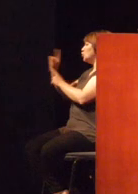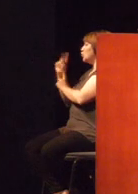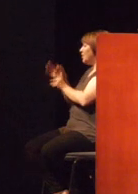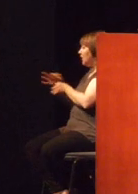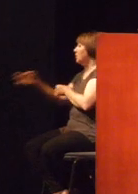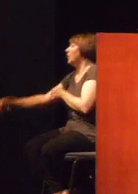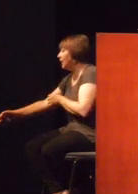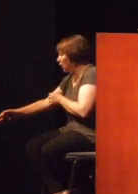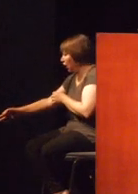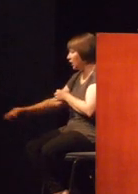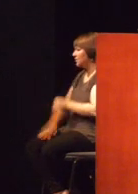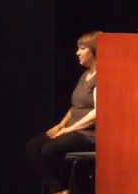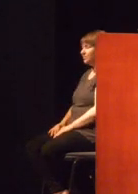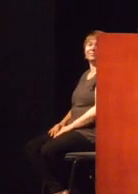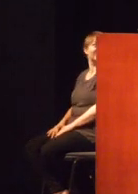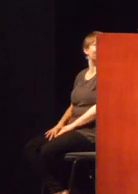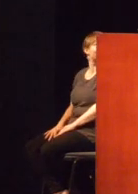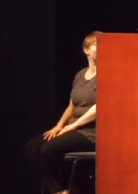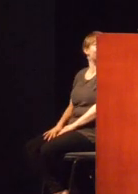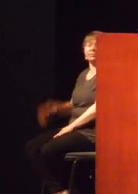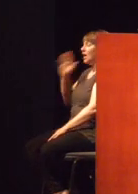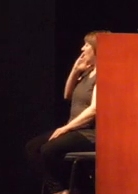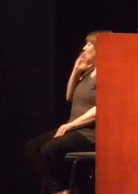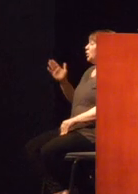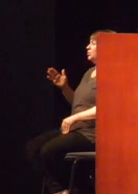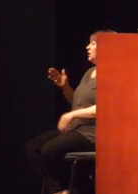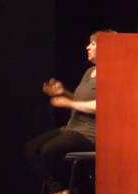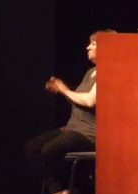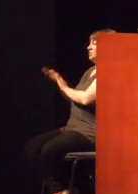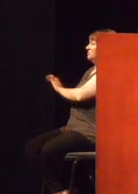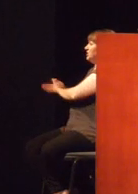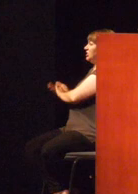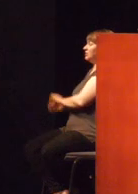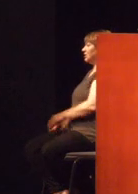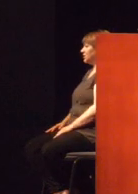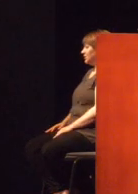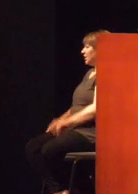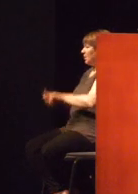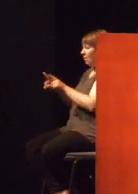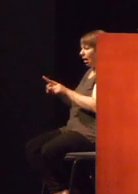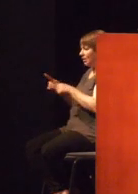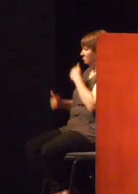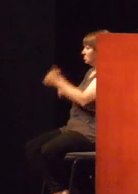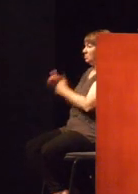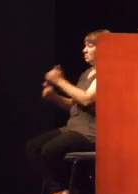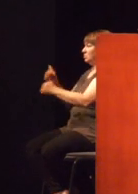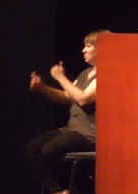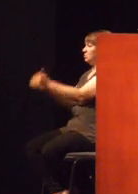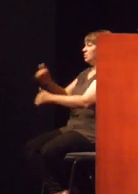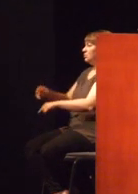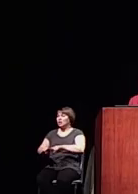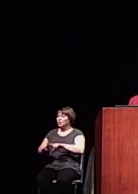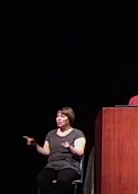supposed to start, and the talk is much shorter. So I will still be efficient, like Amtrak, but I'm just going to honor that